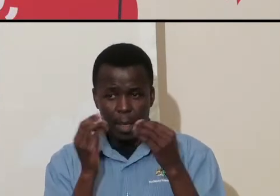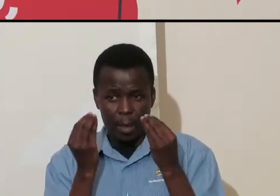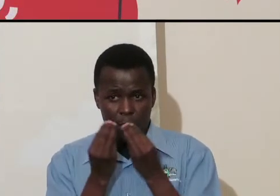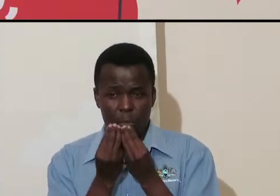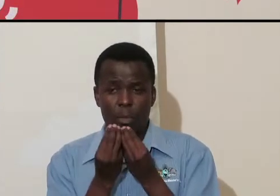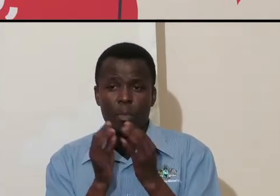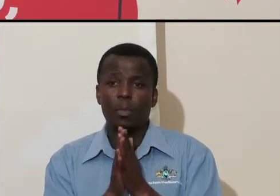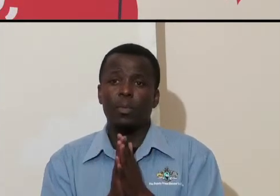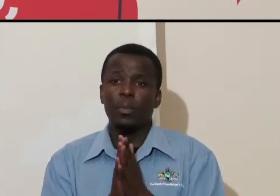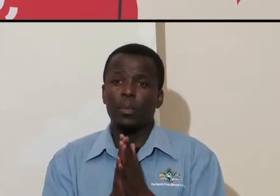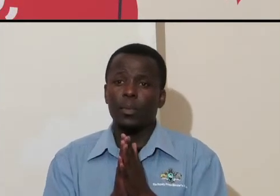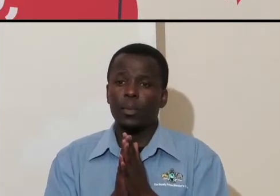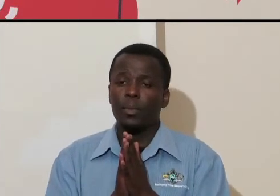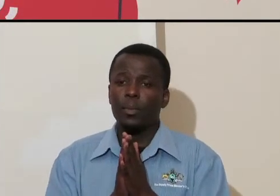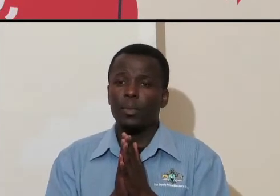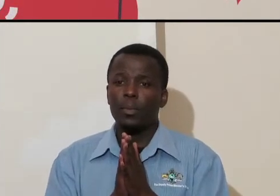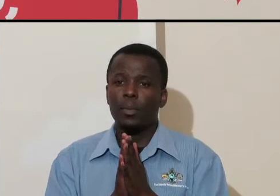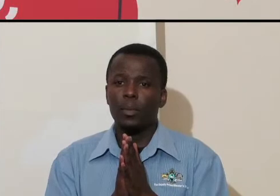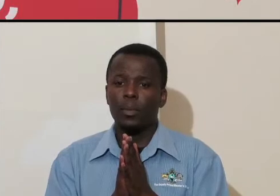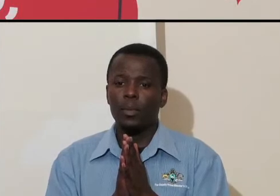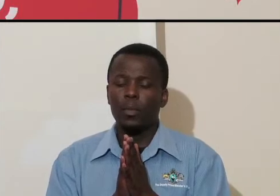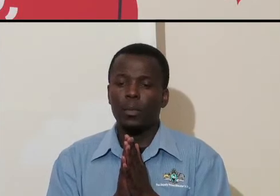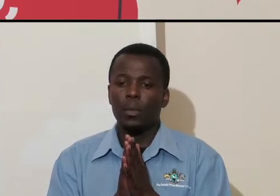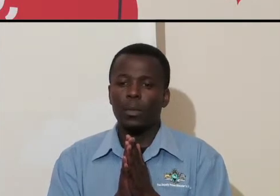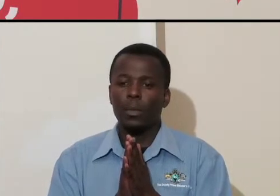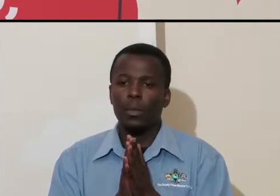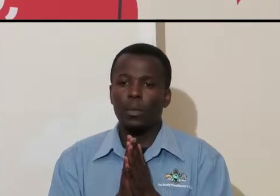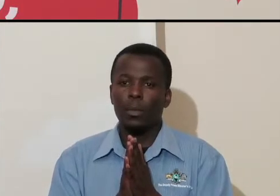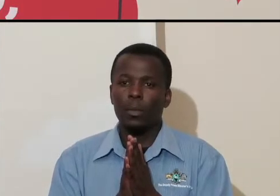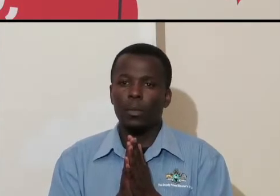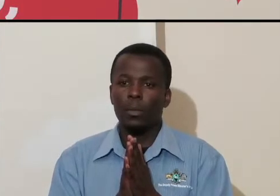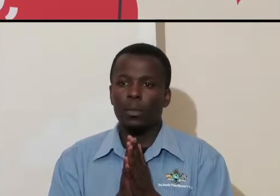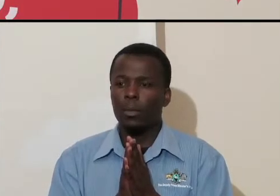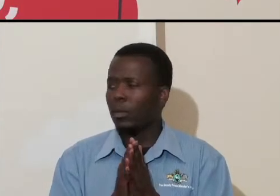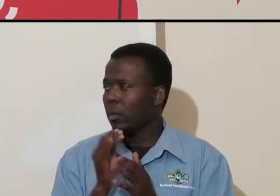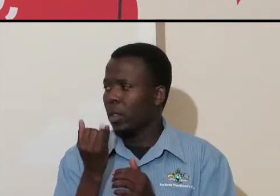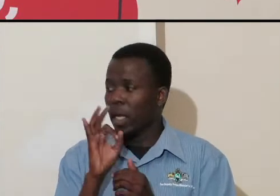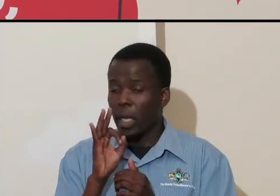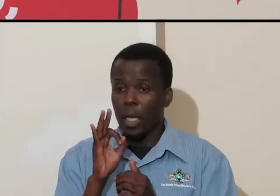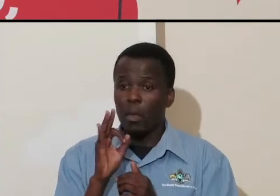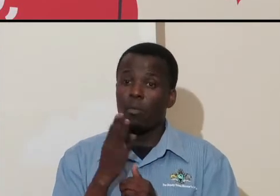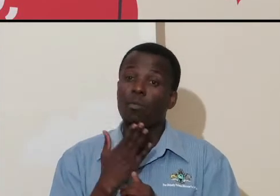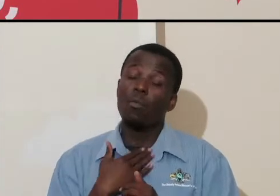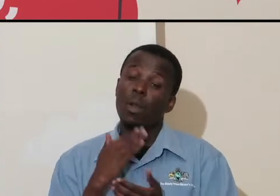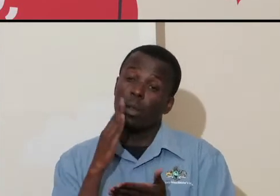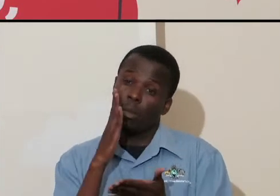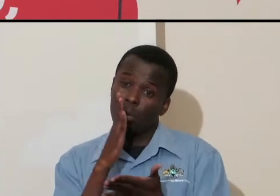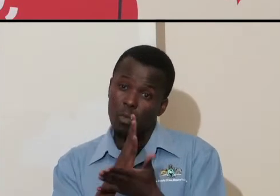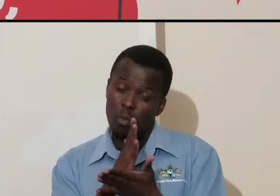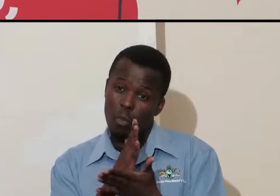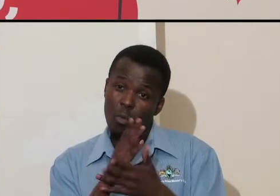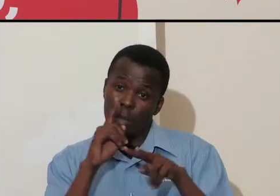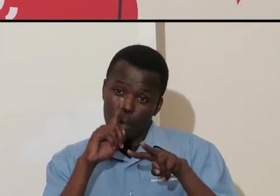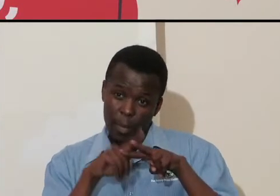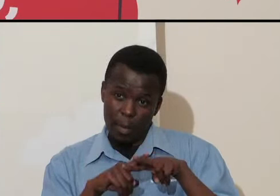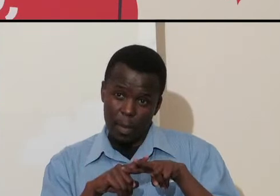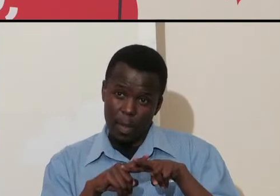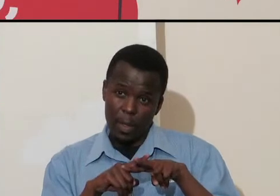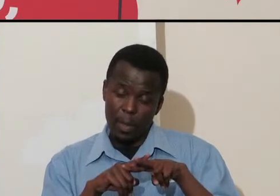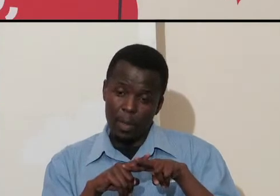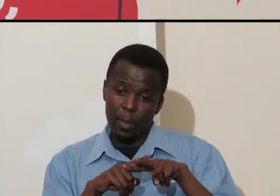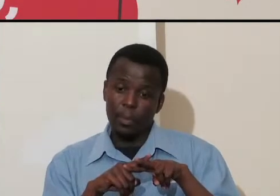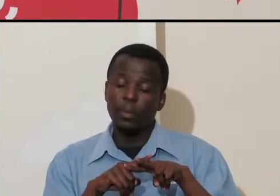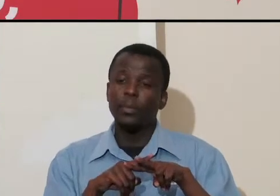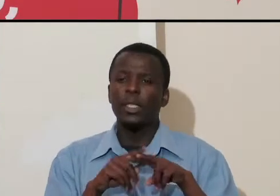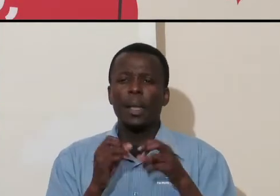Ladies and gentlemen, allow me to say that if we are to end AIDS, amongst the many things that